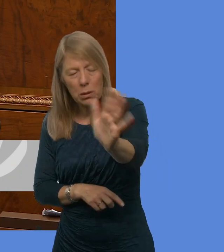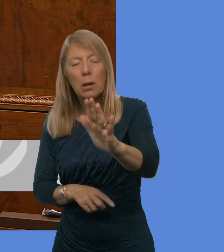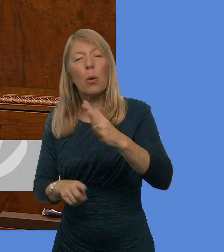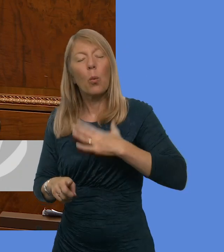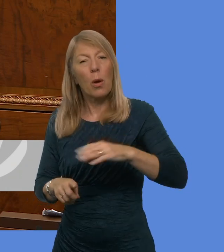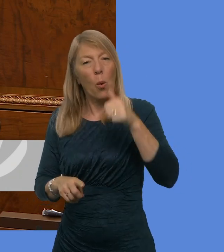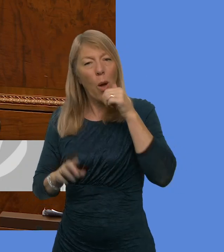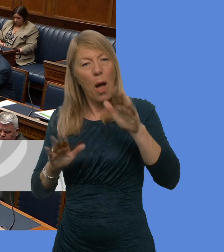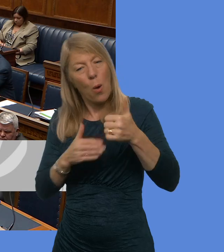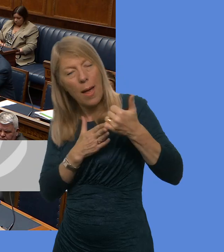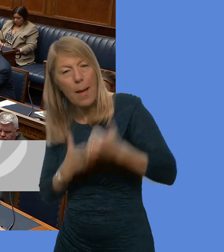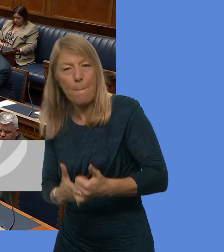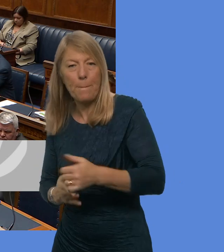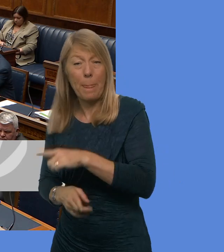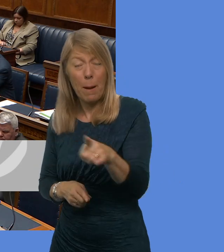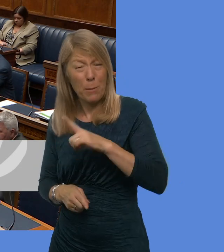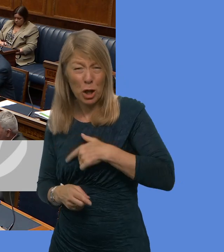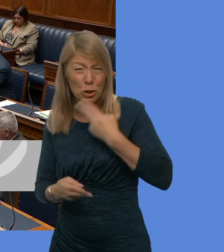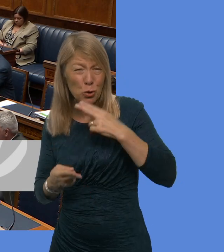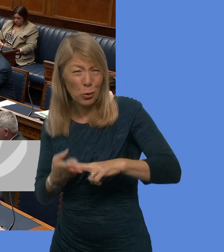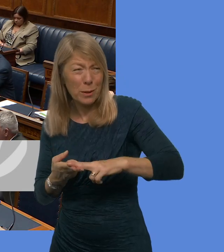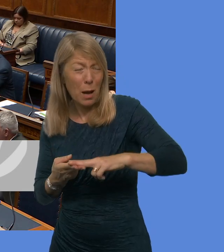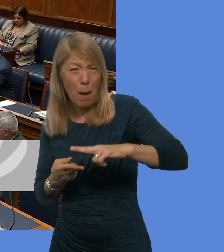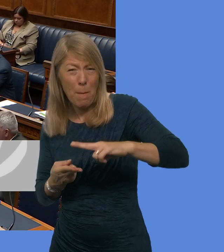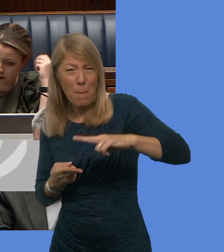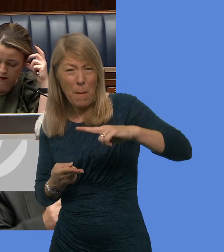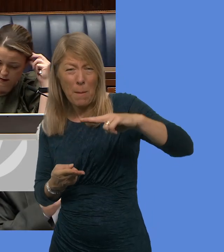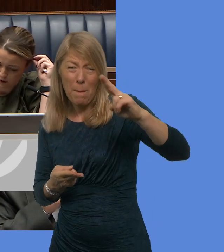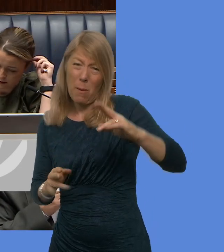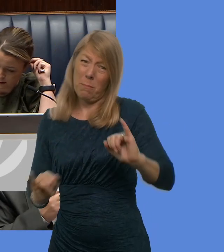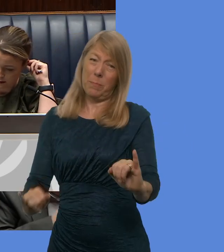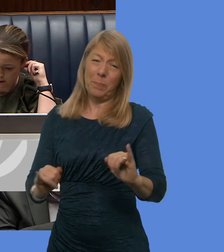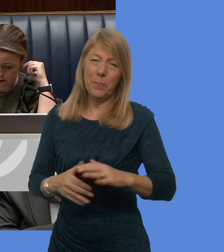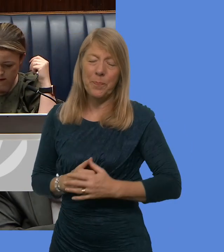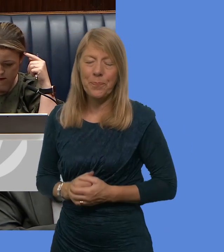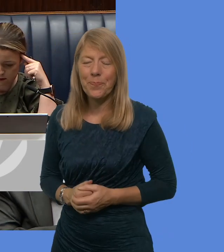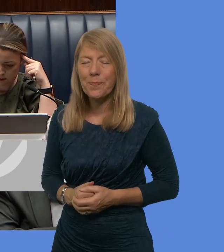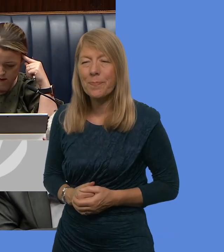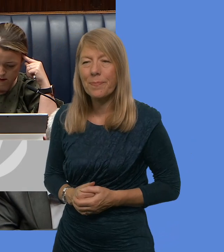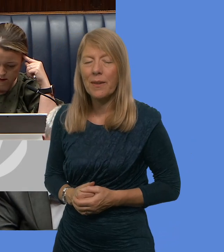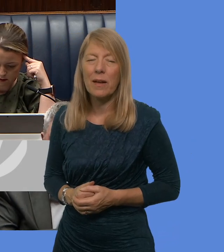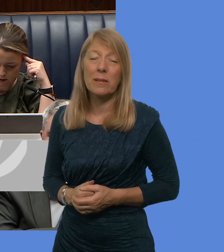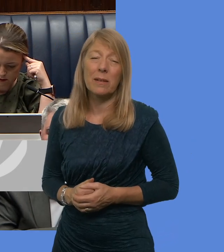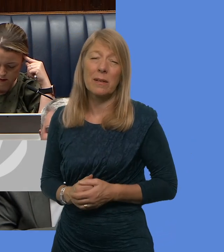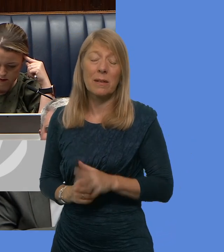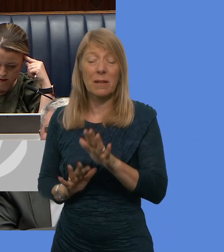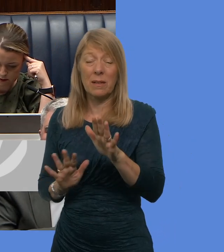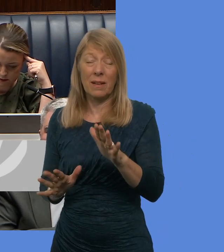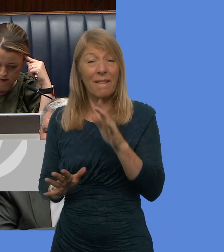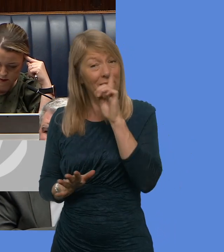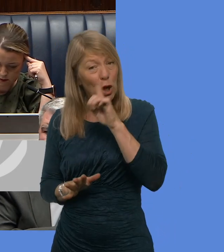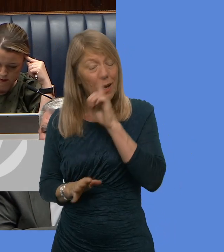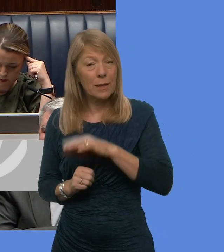crippling insurance costs for my constituents? The reality is, and the member throws a flippant remark, and if I had followed the member's